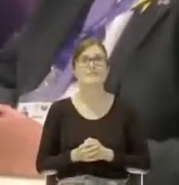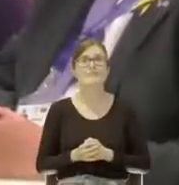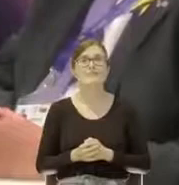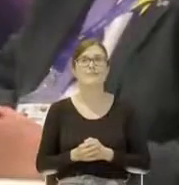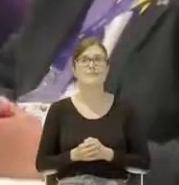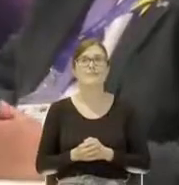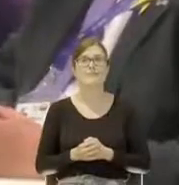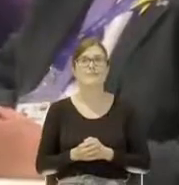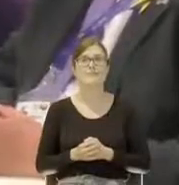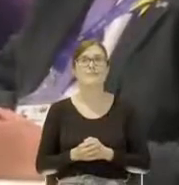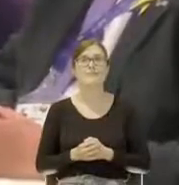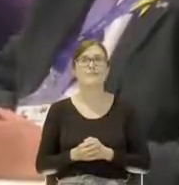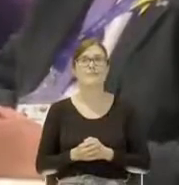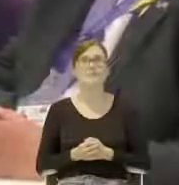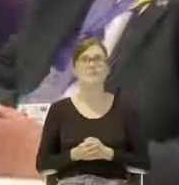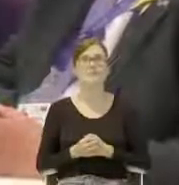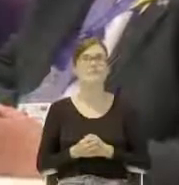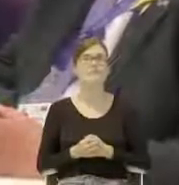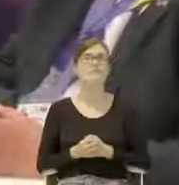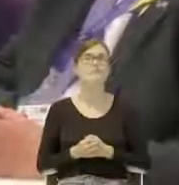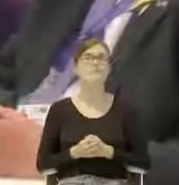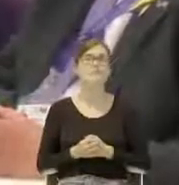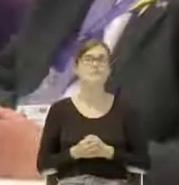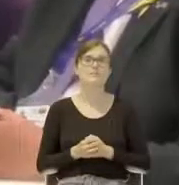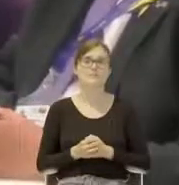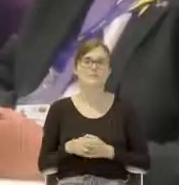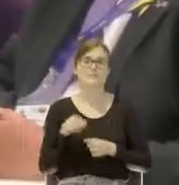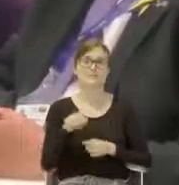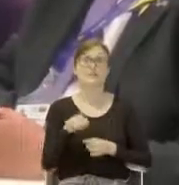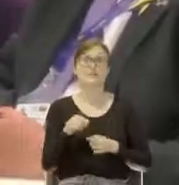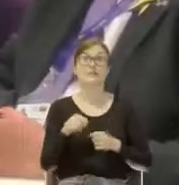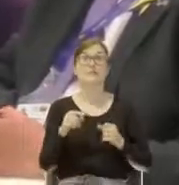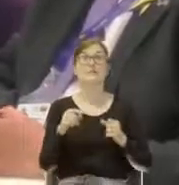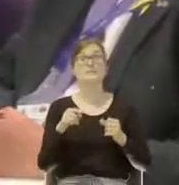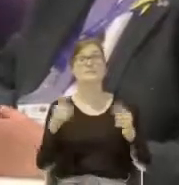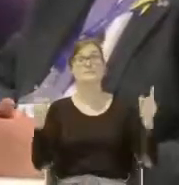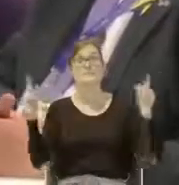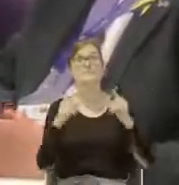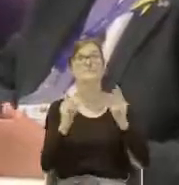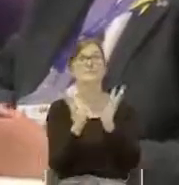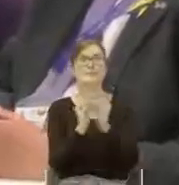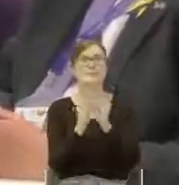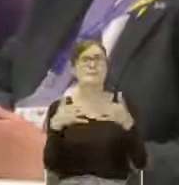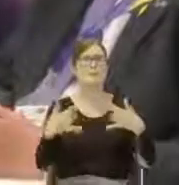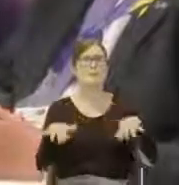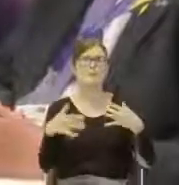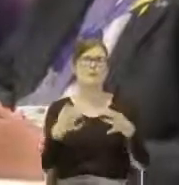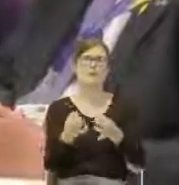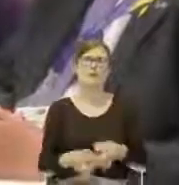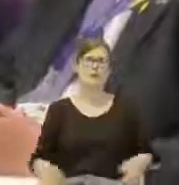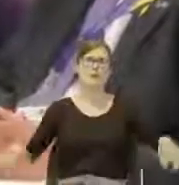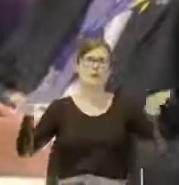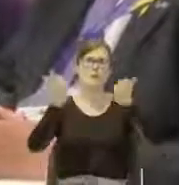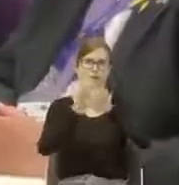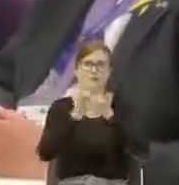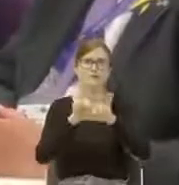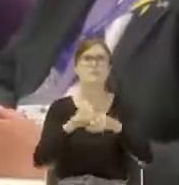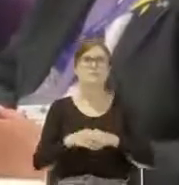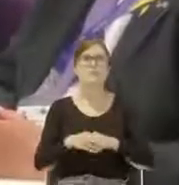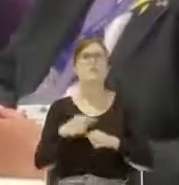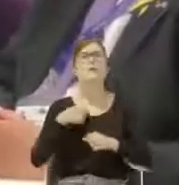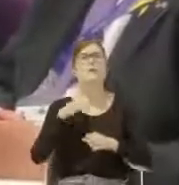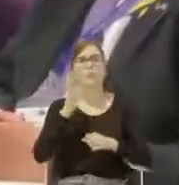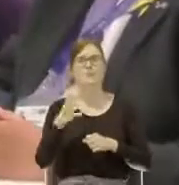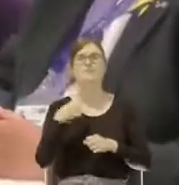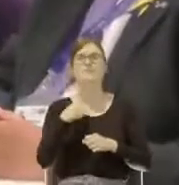been trying to put my idea, and I'm very happy to share with you, the chair of the executive board agreed to